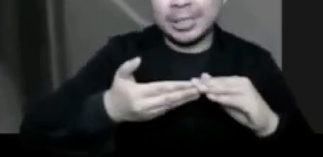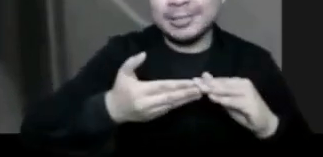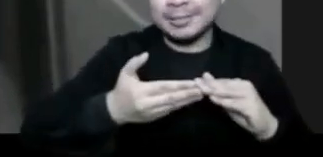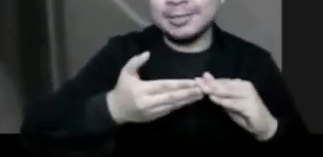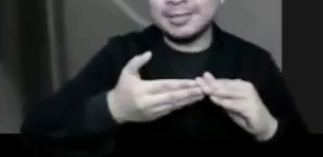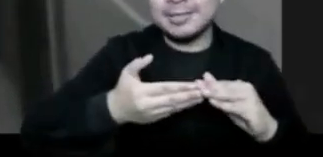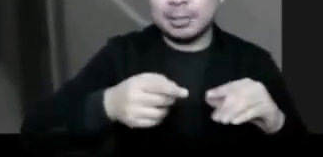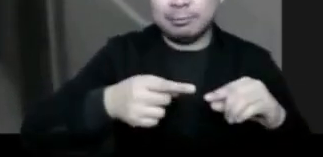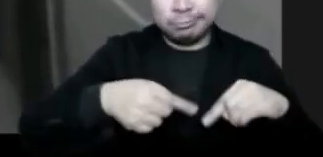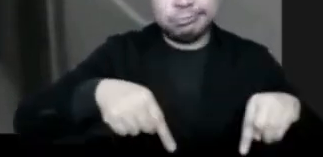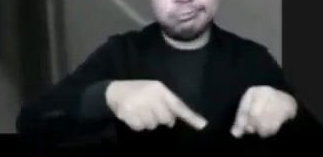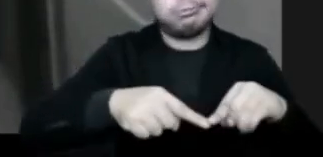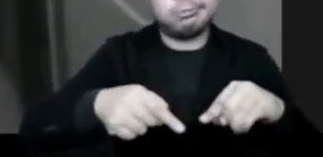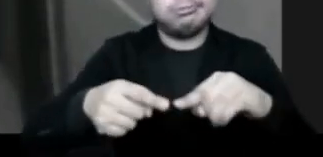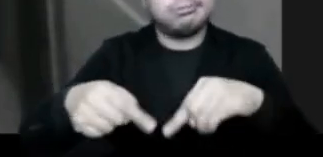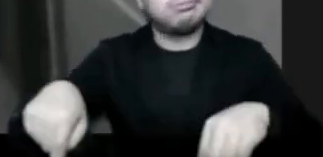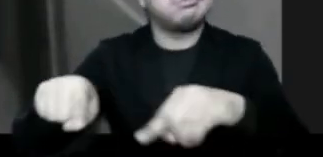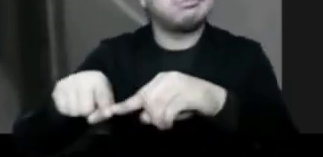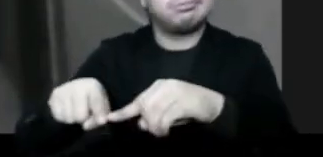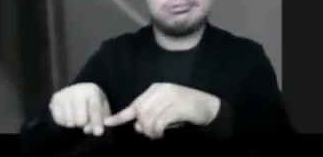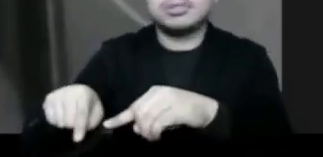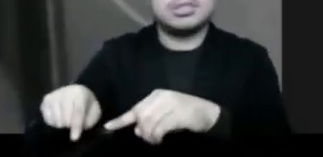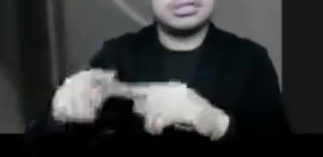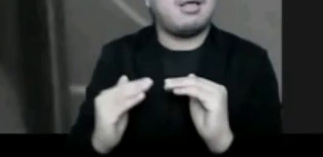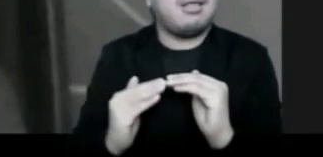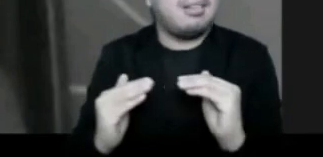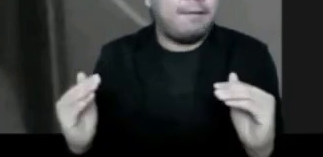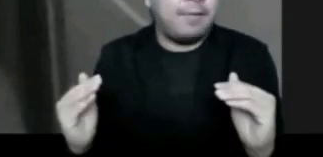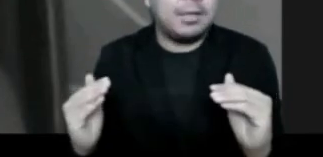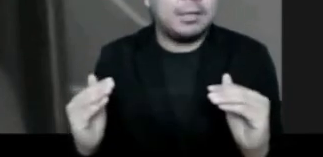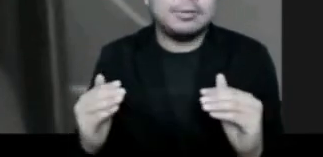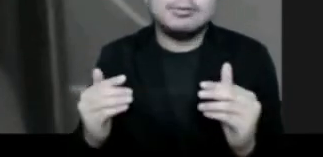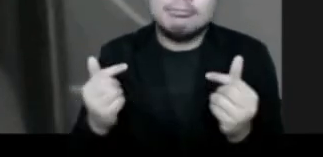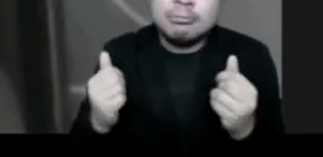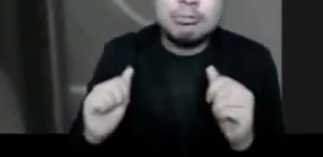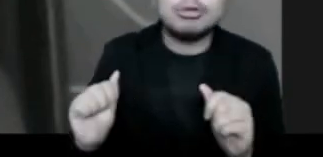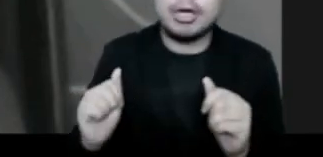we endeavor to reach out to every person with a disability.